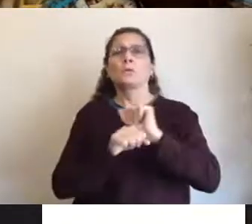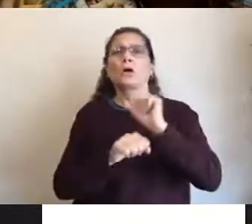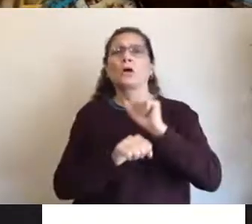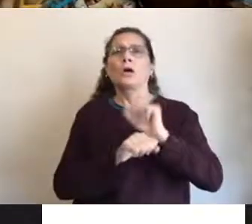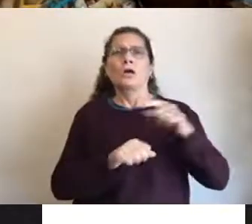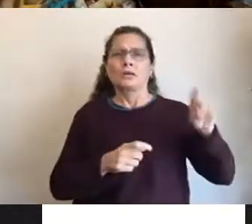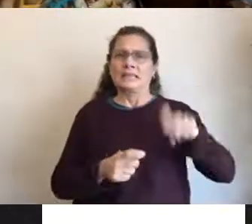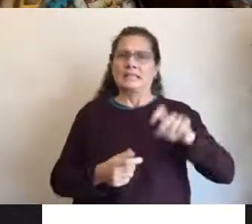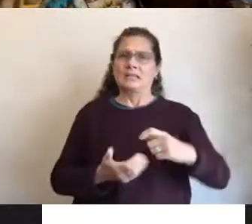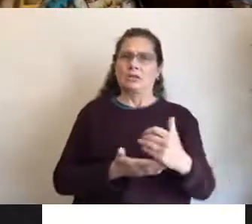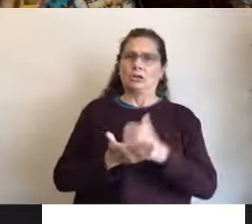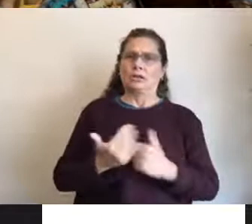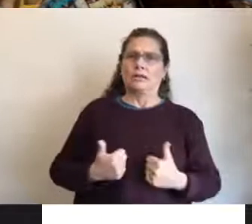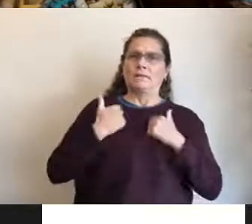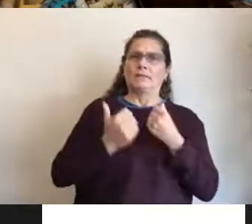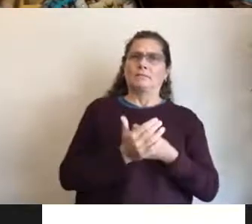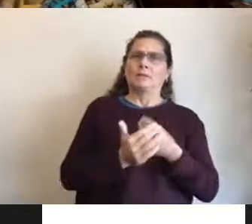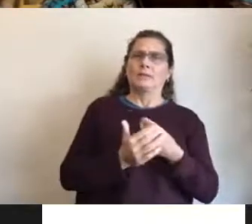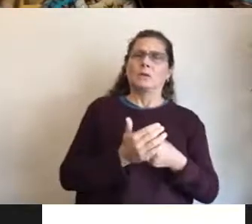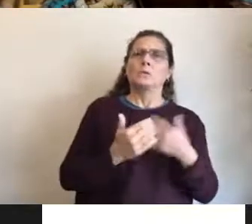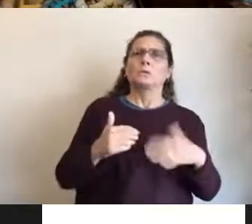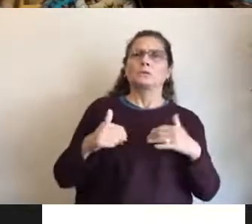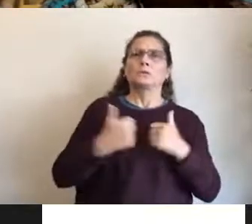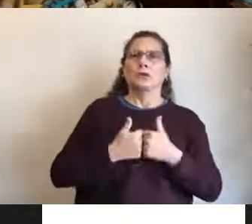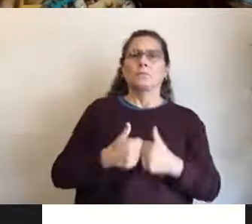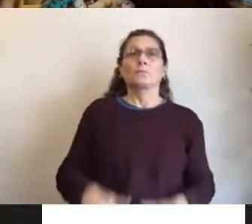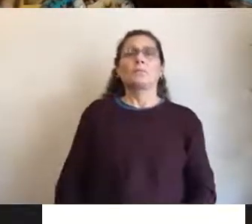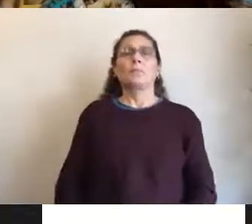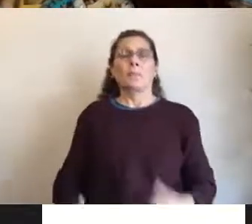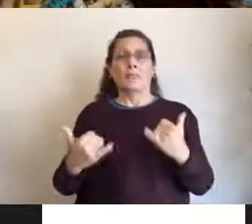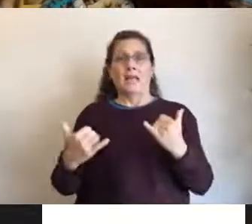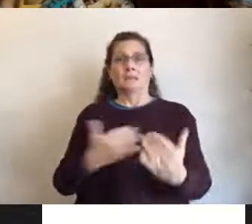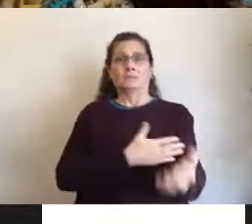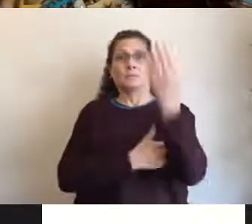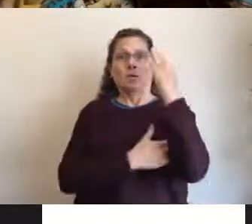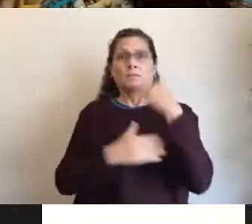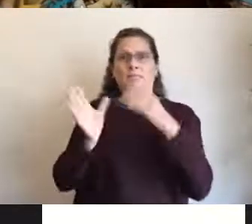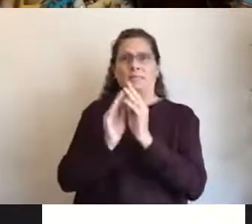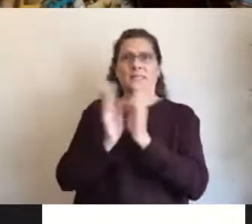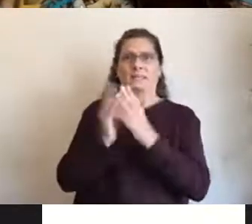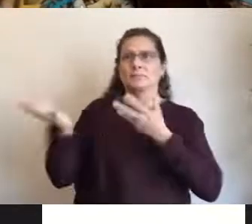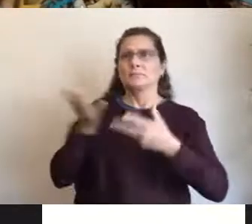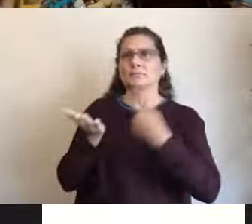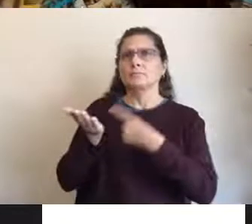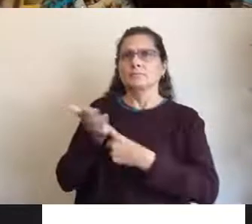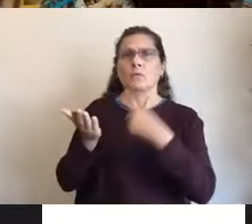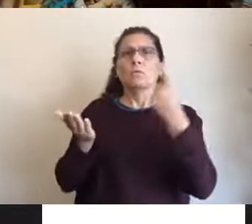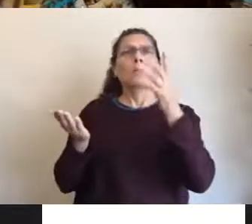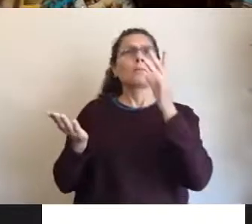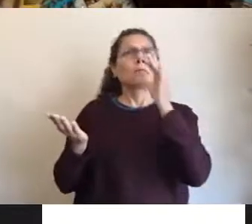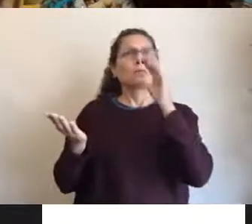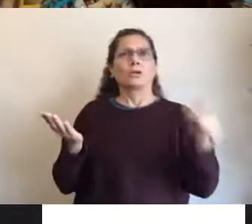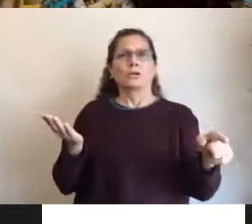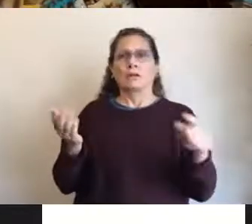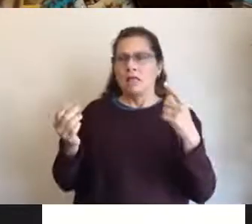this in our webinar this morning. What do you do for the mother who has to make the decision between caring for her kids or going to work? These are